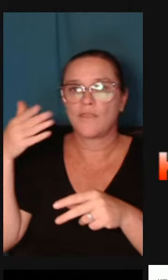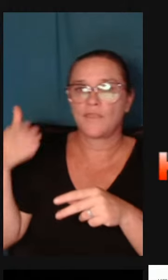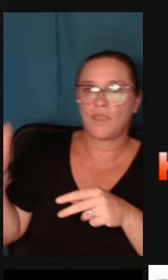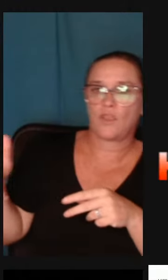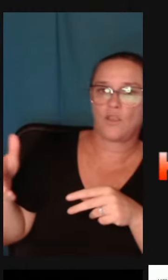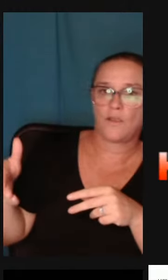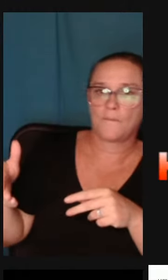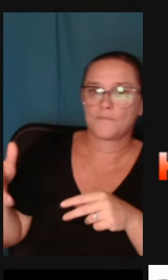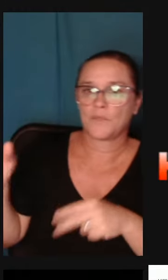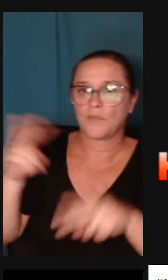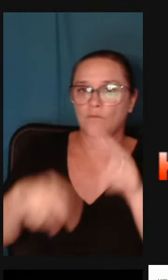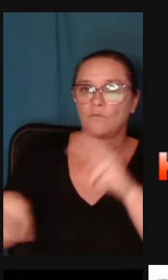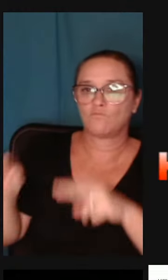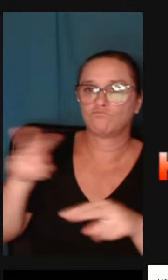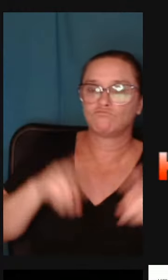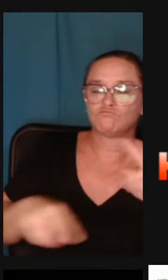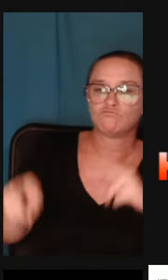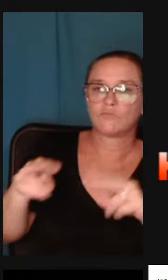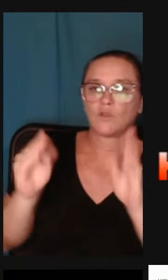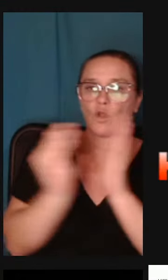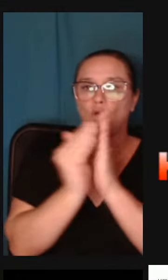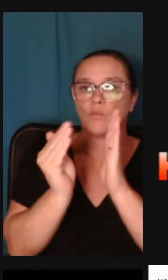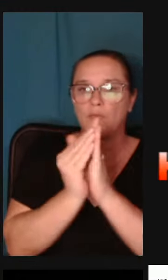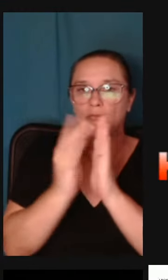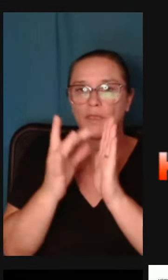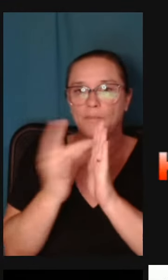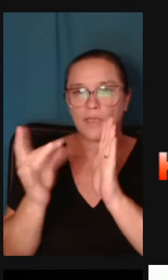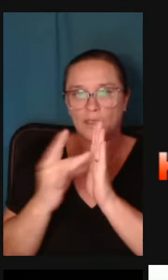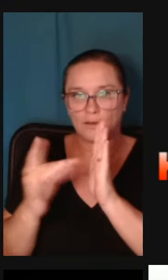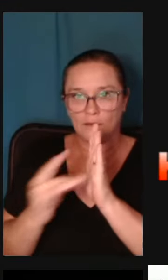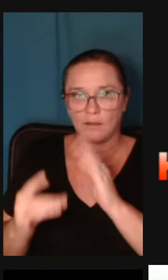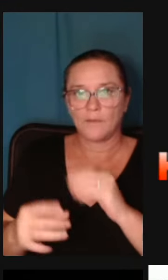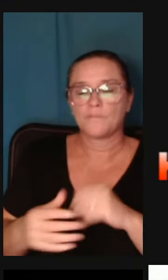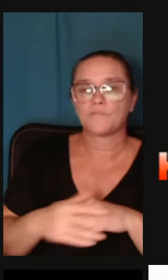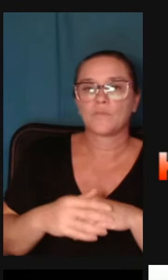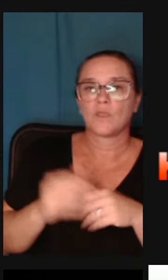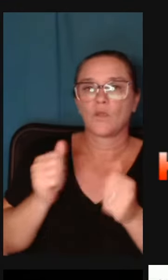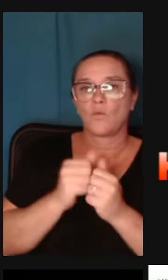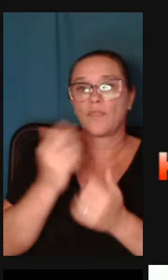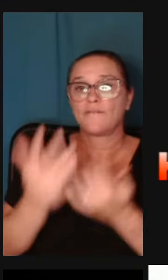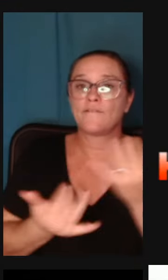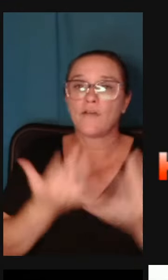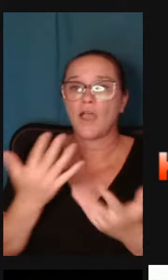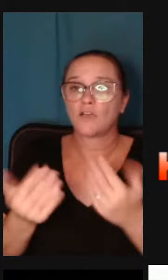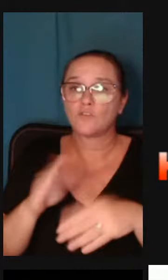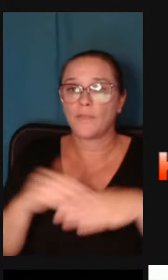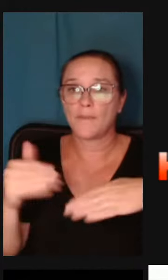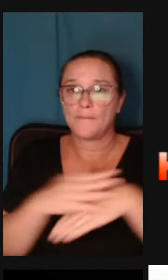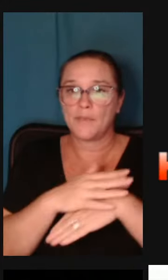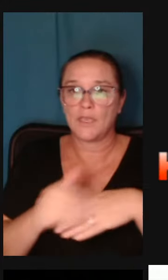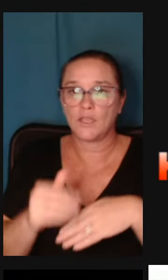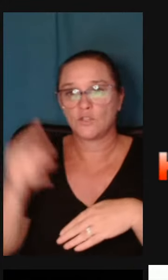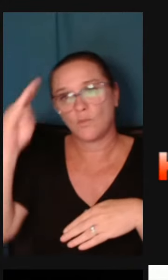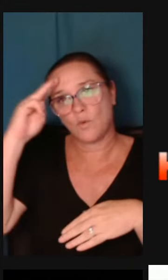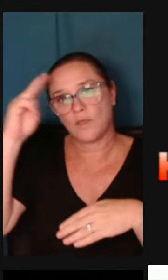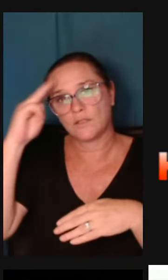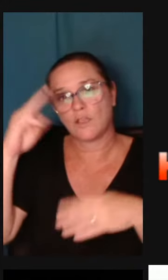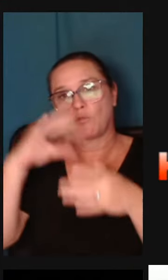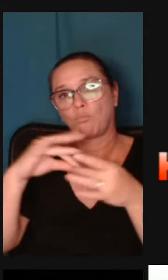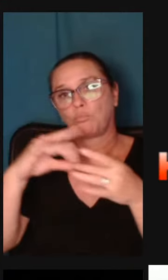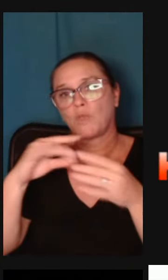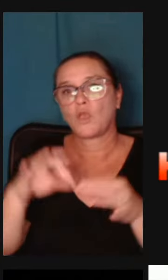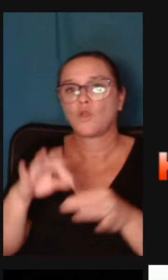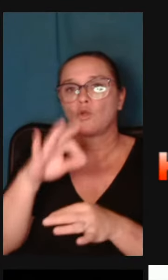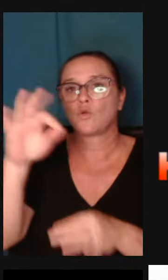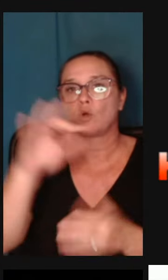overseeing the opihi picking. With campfires burning on the beach, the Boy Scouts told each other ghost stories on this night